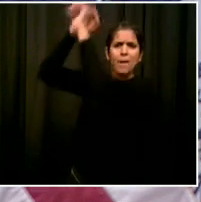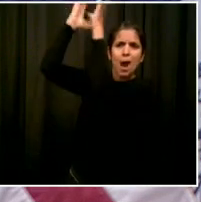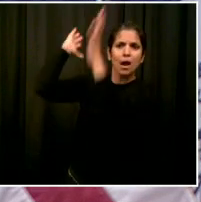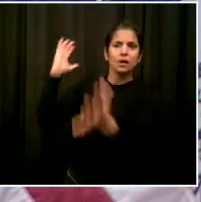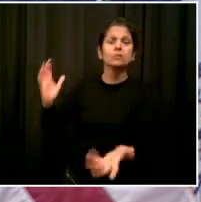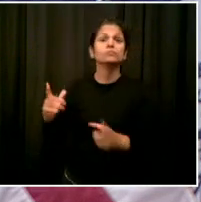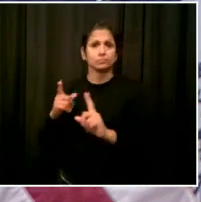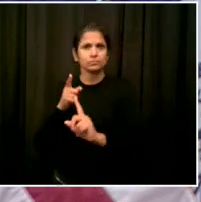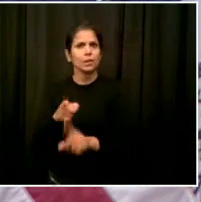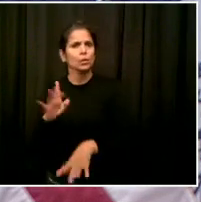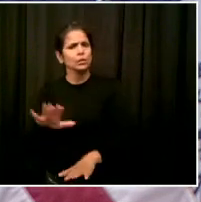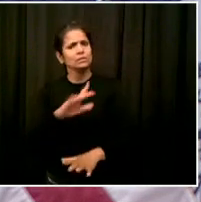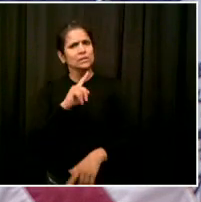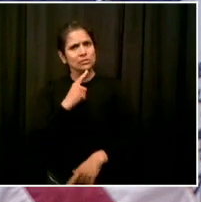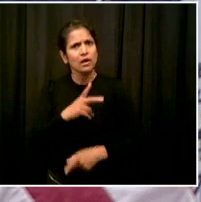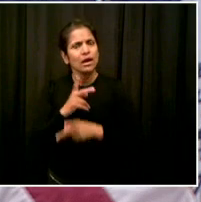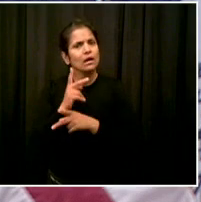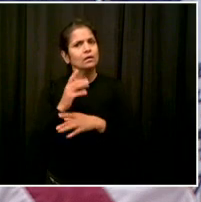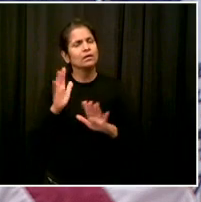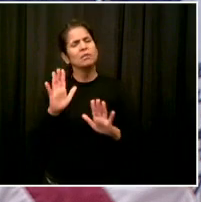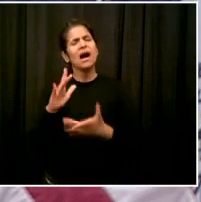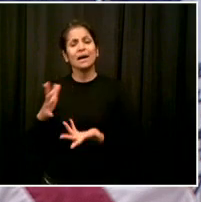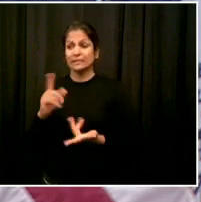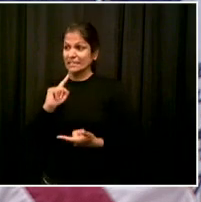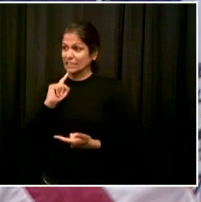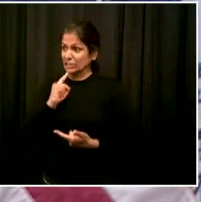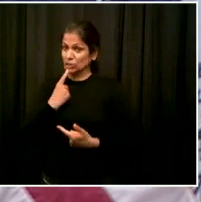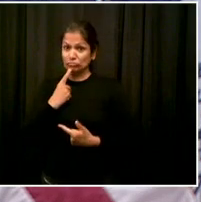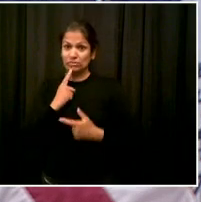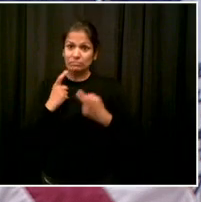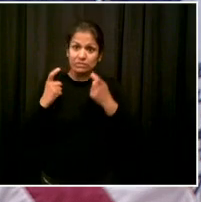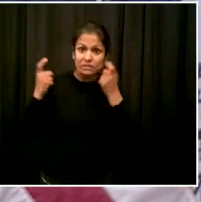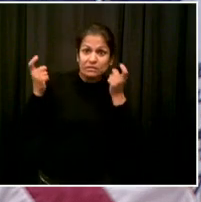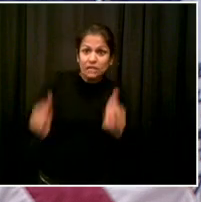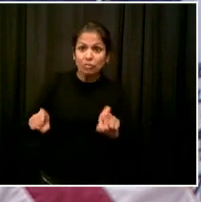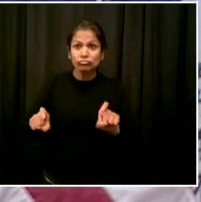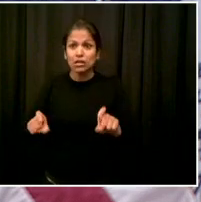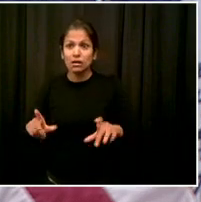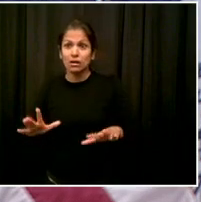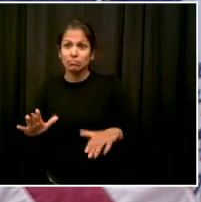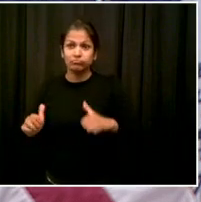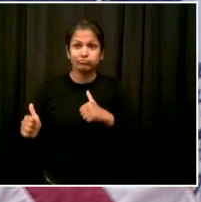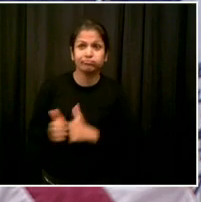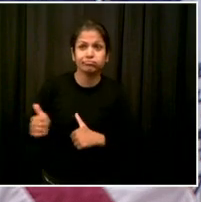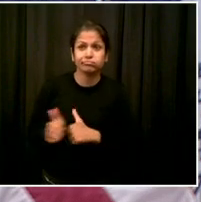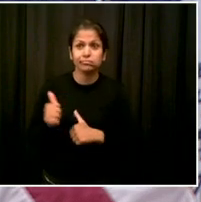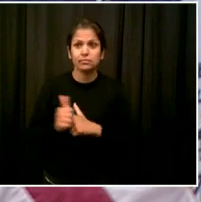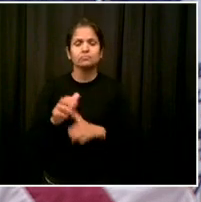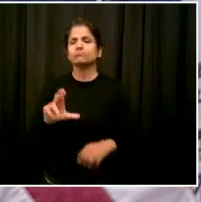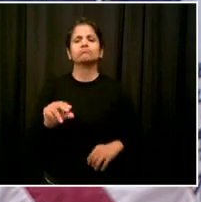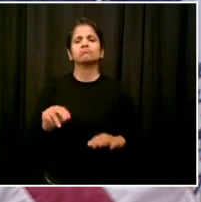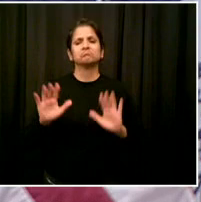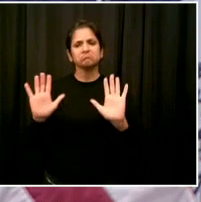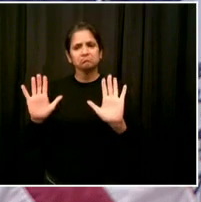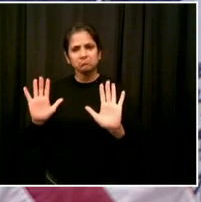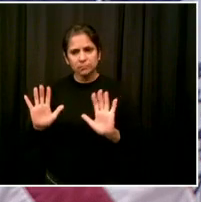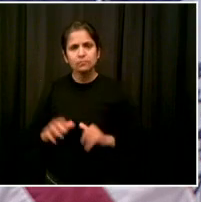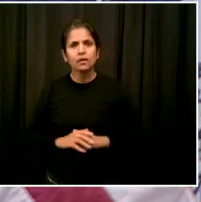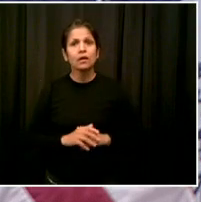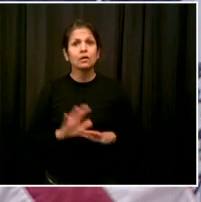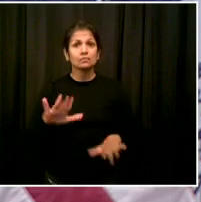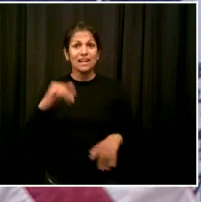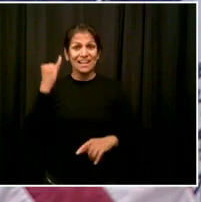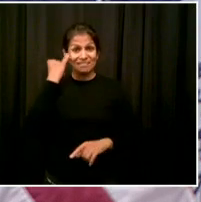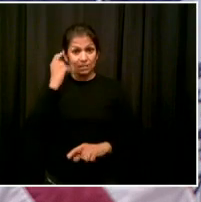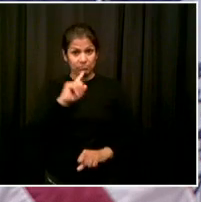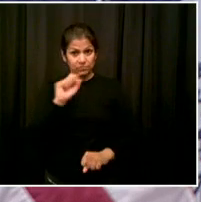threat to human life, of course they will. We take that very, very seriously and have to. I think the more profound issue is going to be going